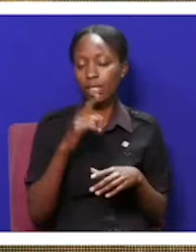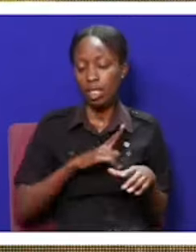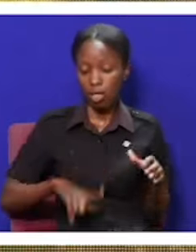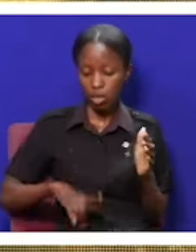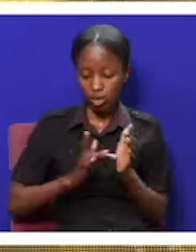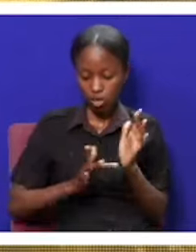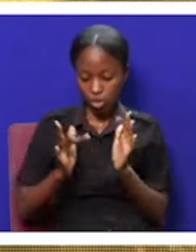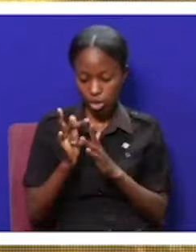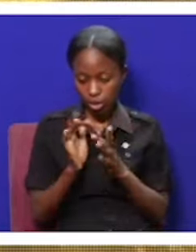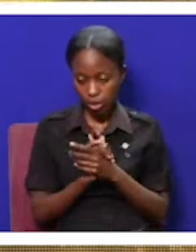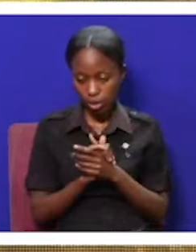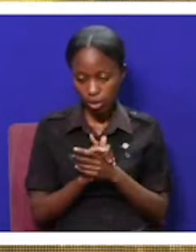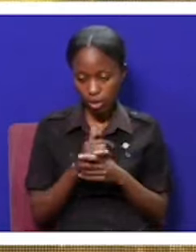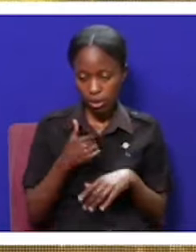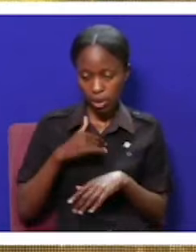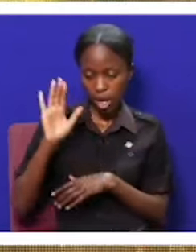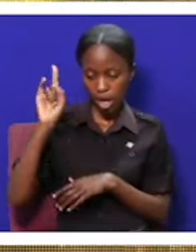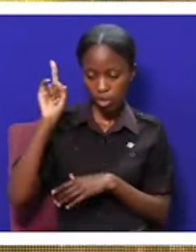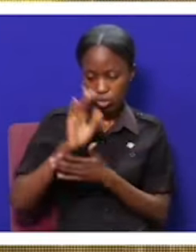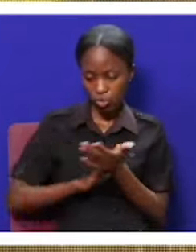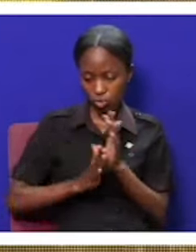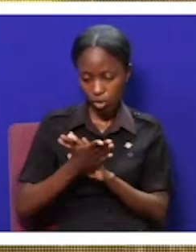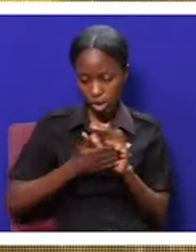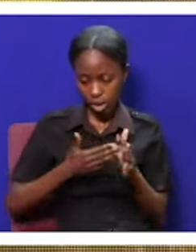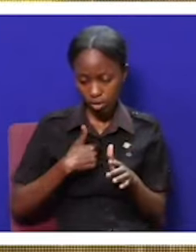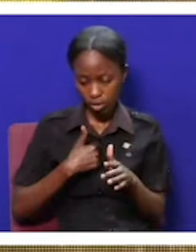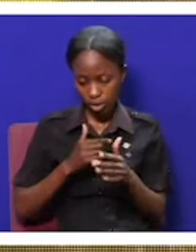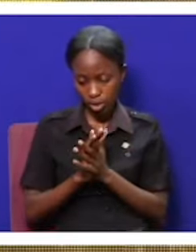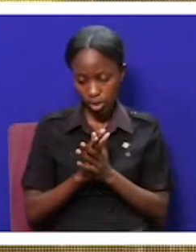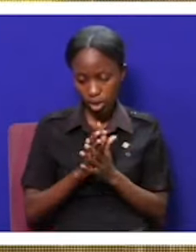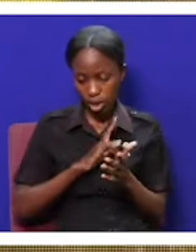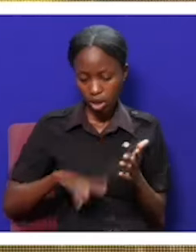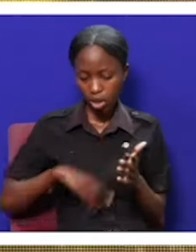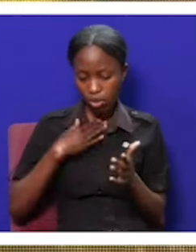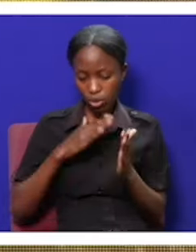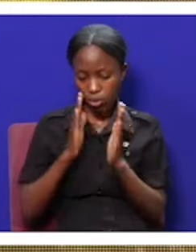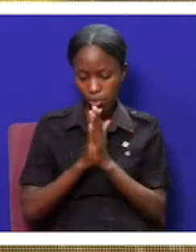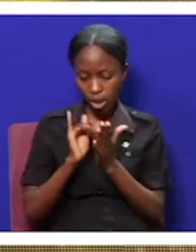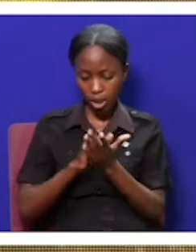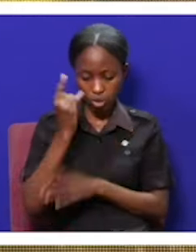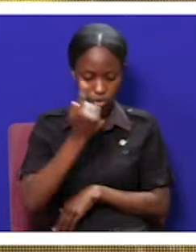Jesus, I ask for forgiveness. I pray, Lord, that you may